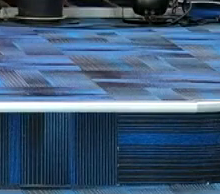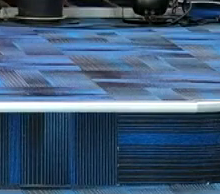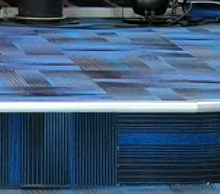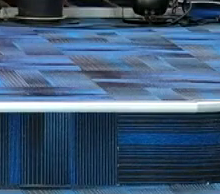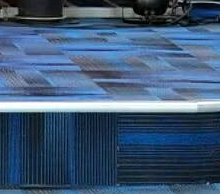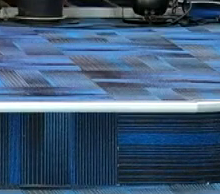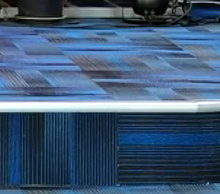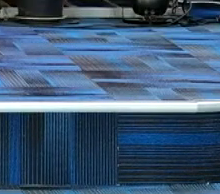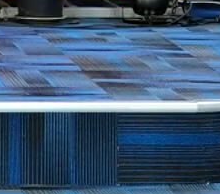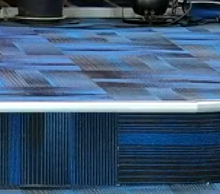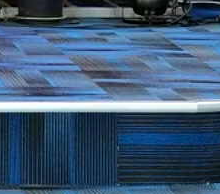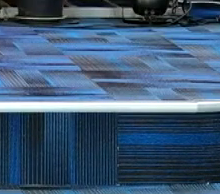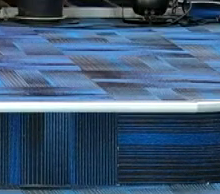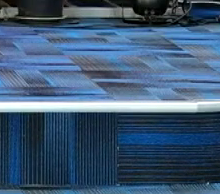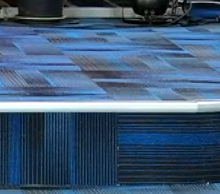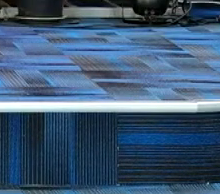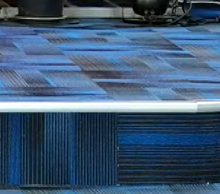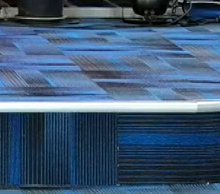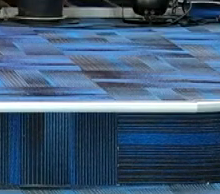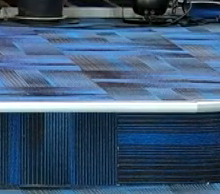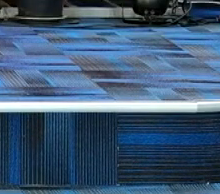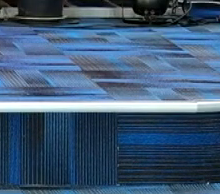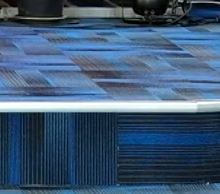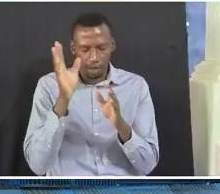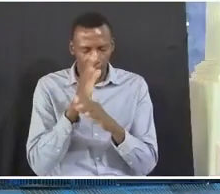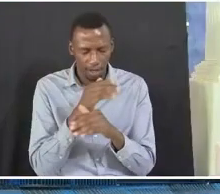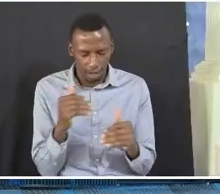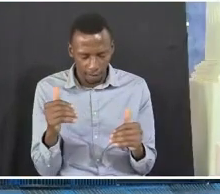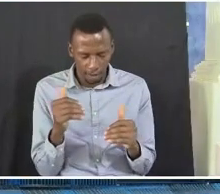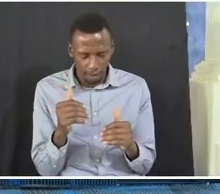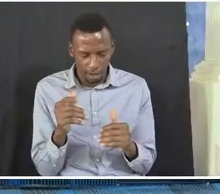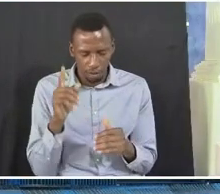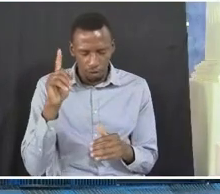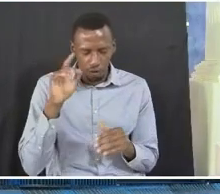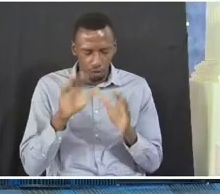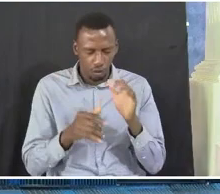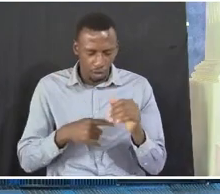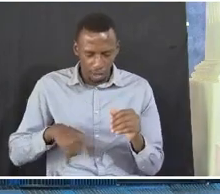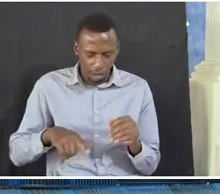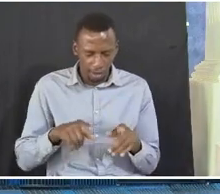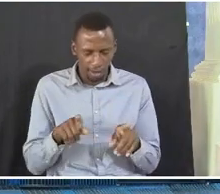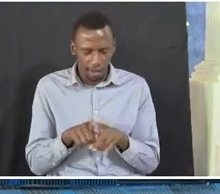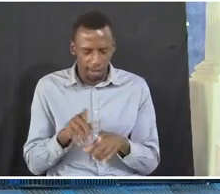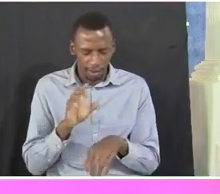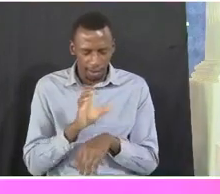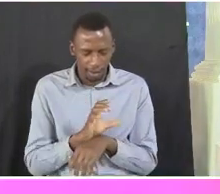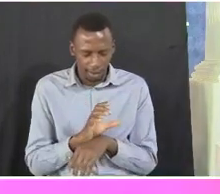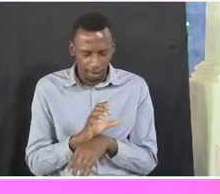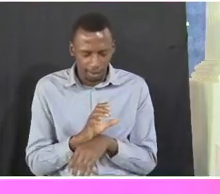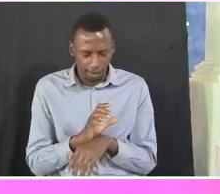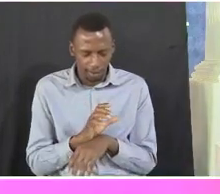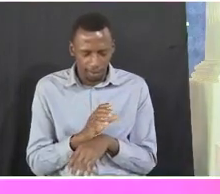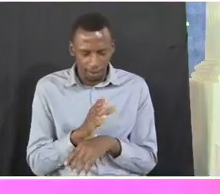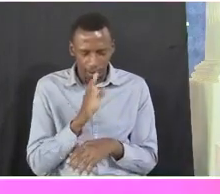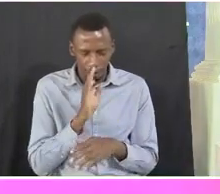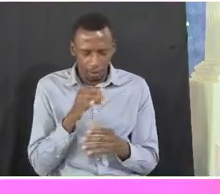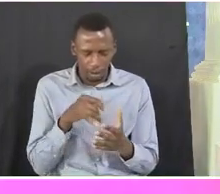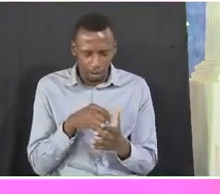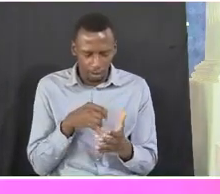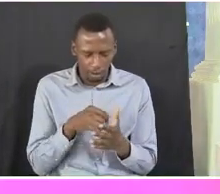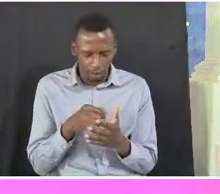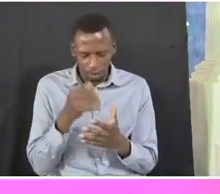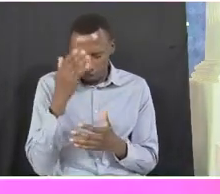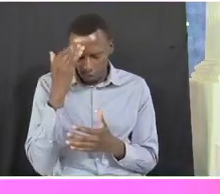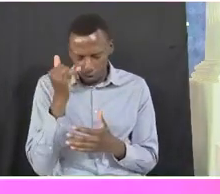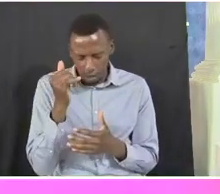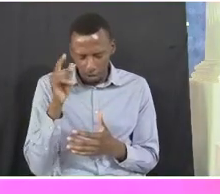pray. Our gracious Father in heaven, you are calling us as a church to get involved because